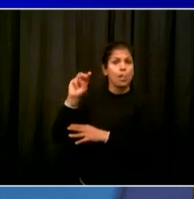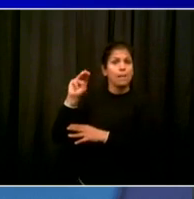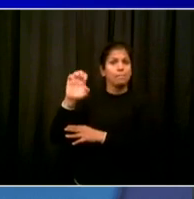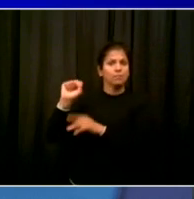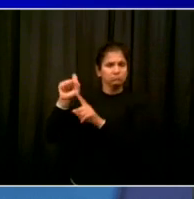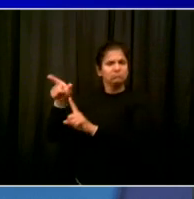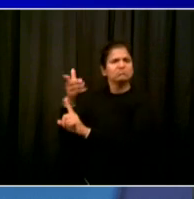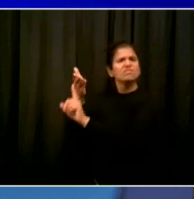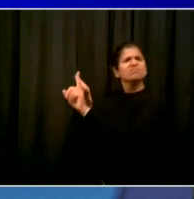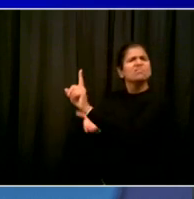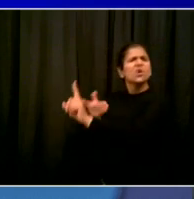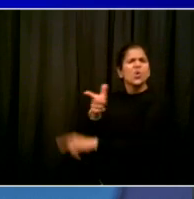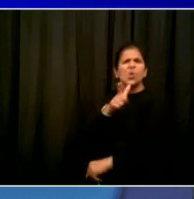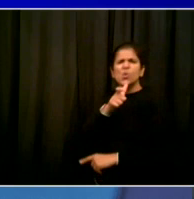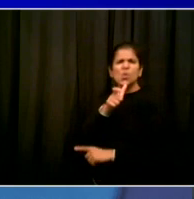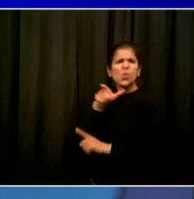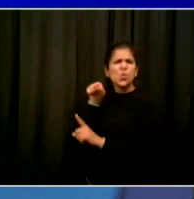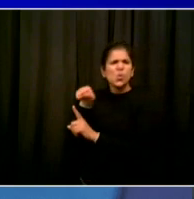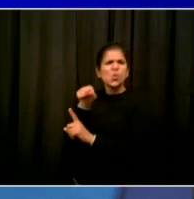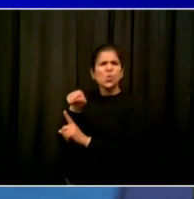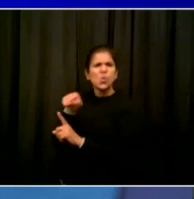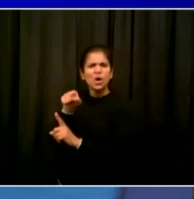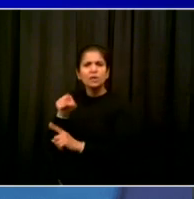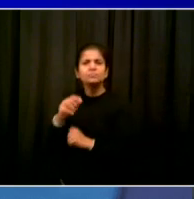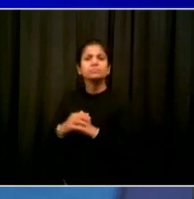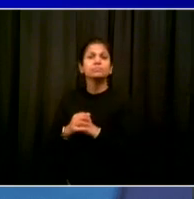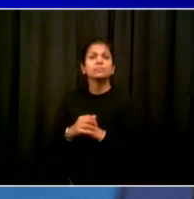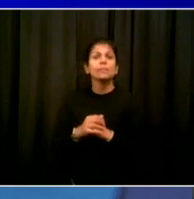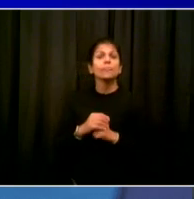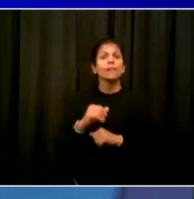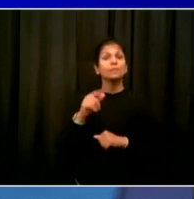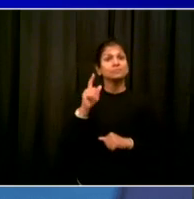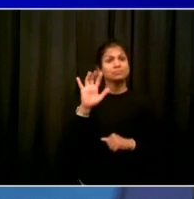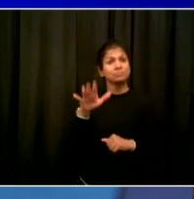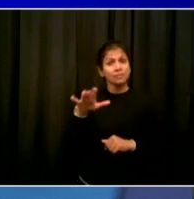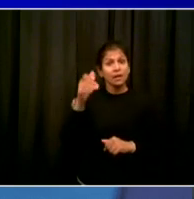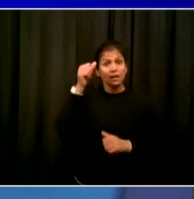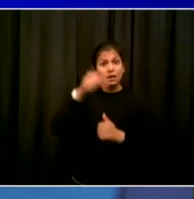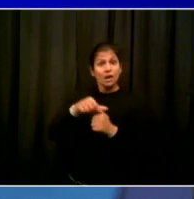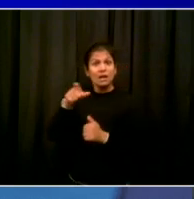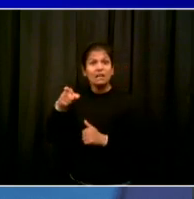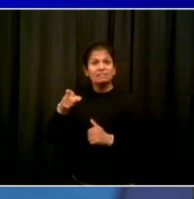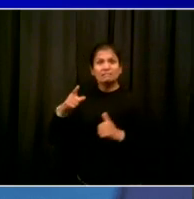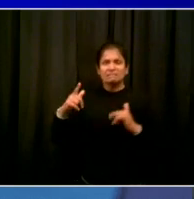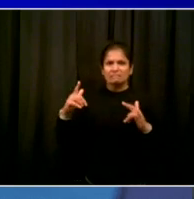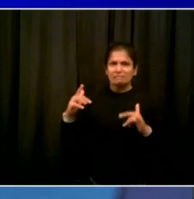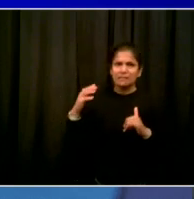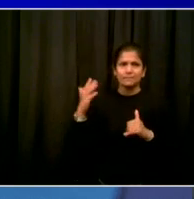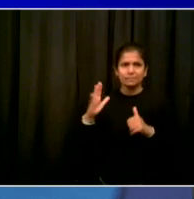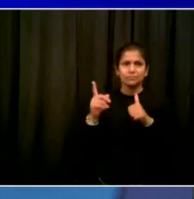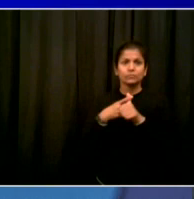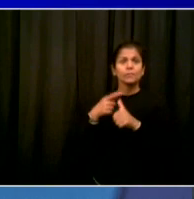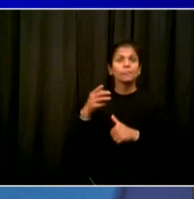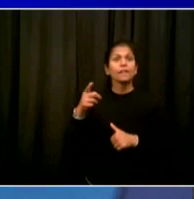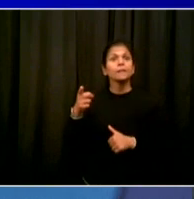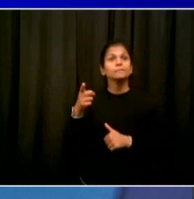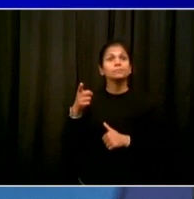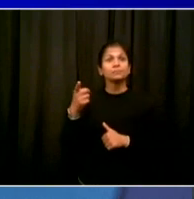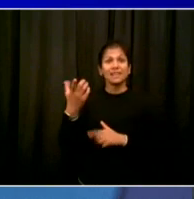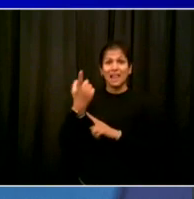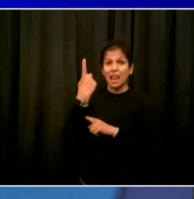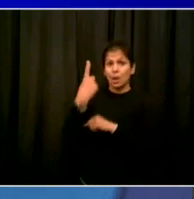had the honor of being named police commissioner last year, which seems like quite a while ago, as I think we would all